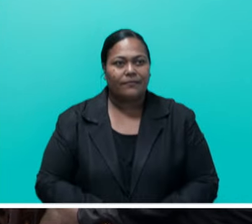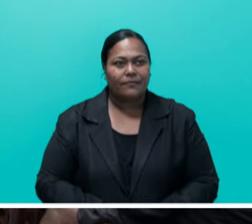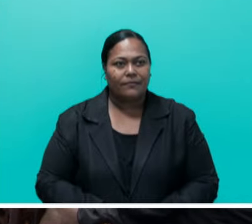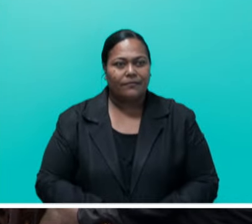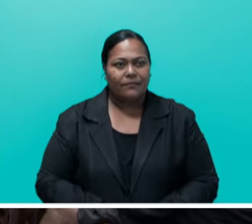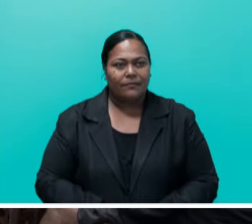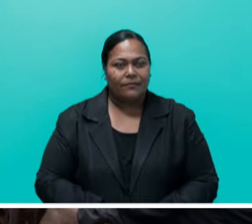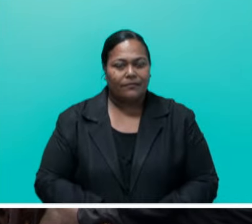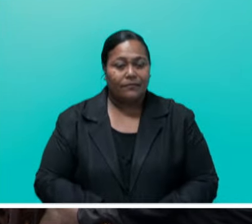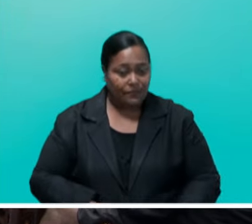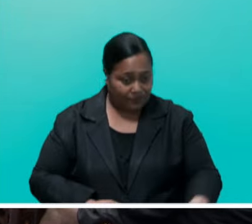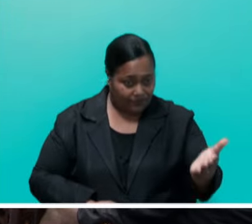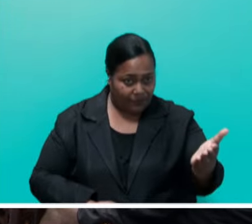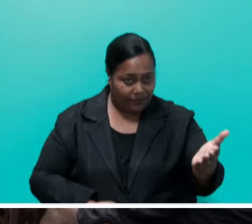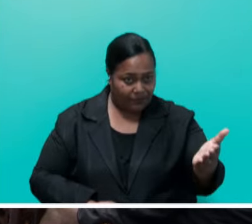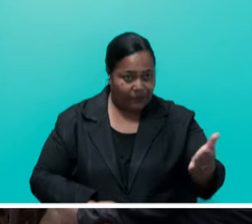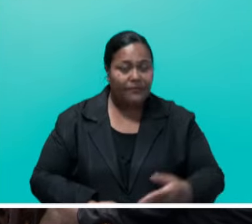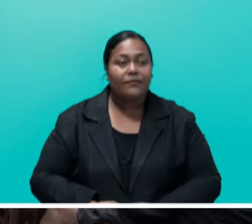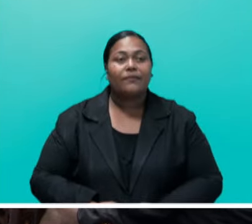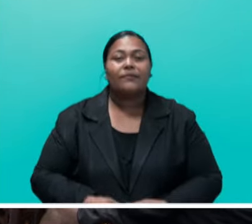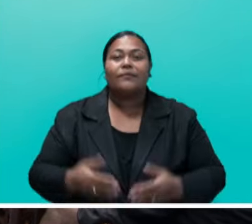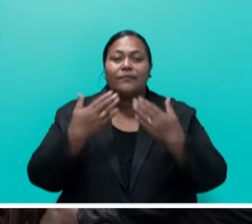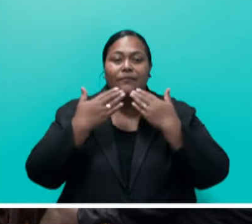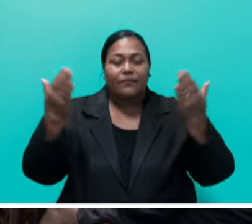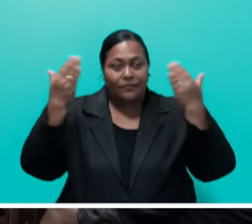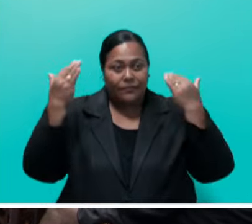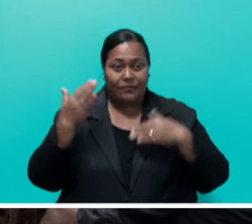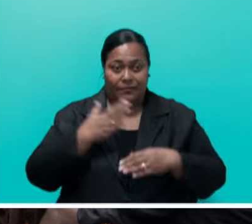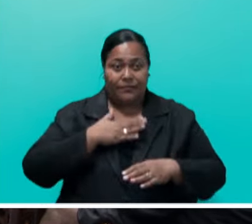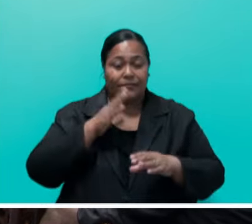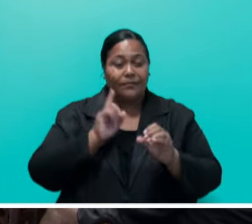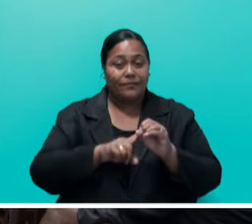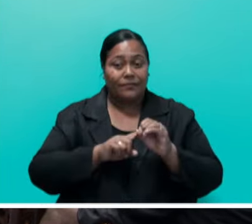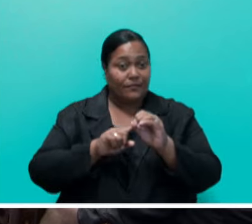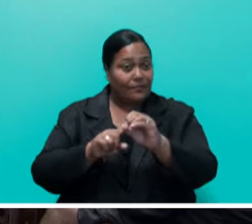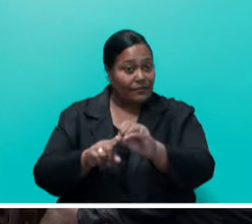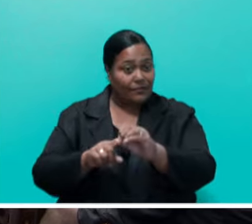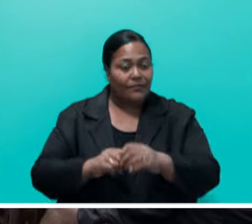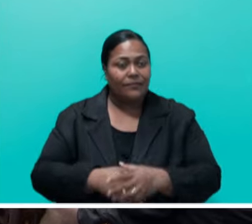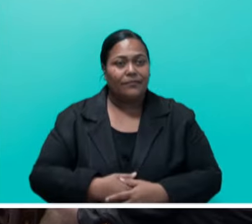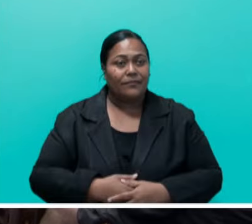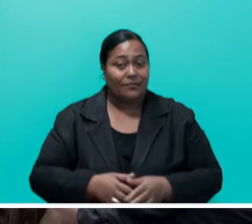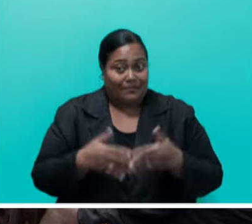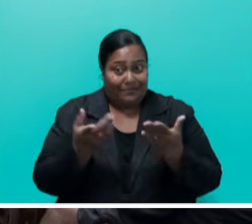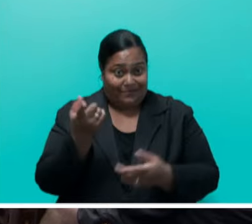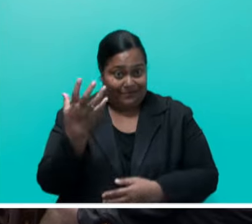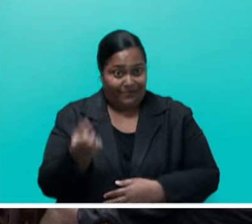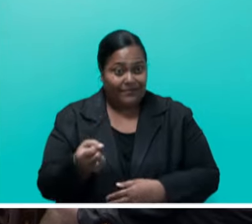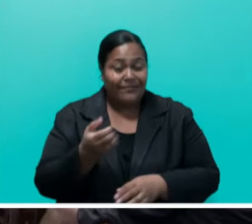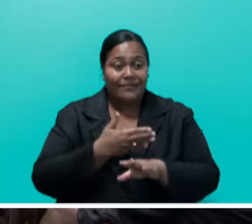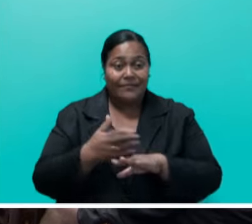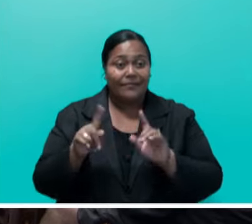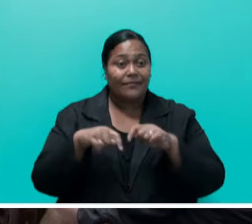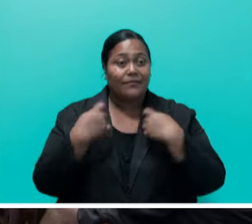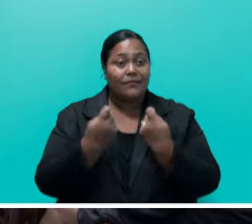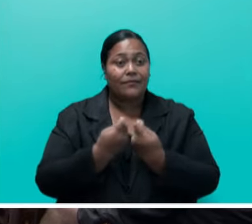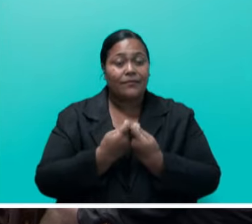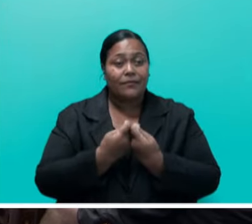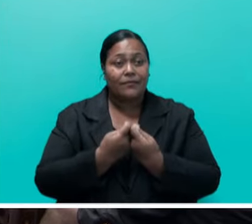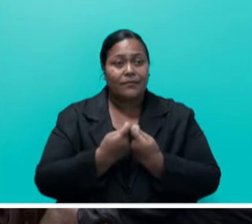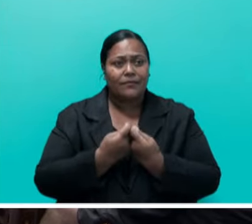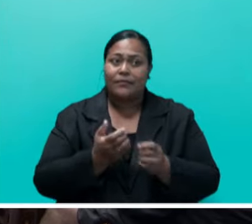Yes, Honorable Pramila. Thank you, Mr. Speaker, sir. My question to the minister is, now that you have got a new team or